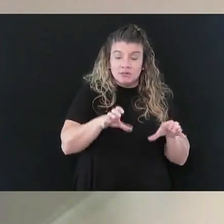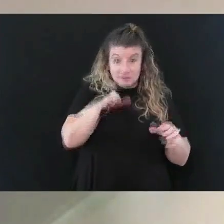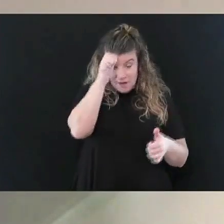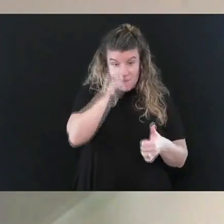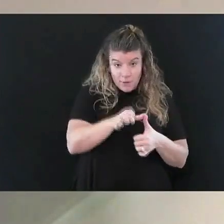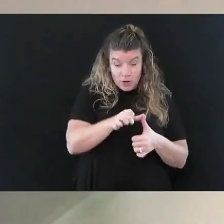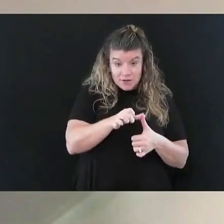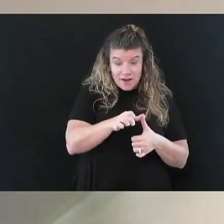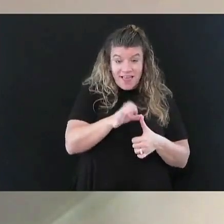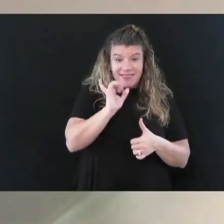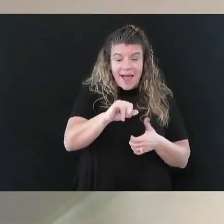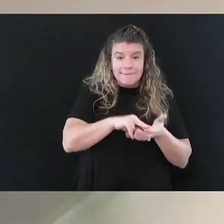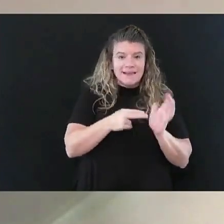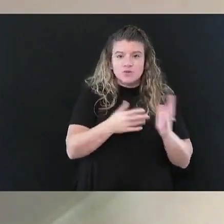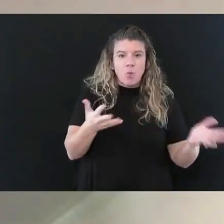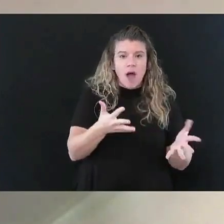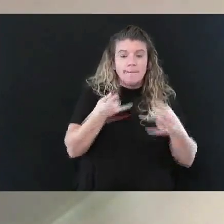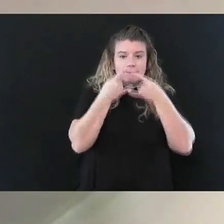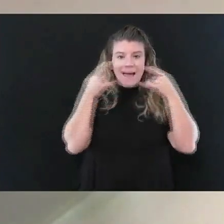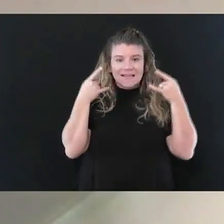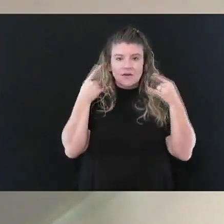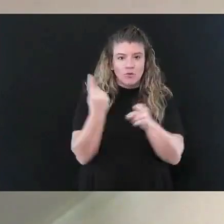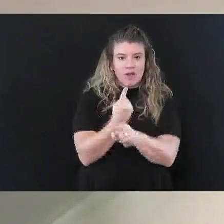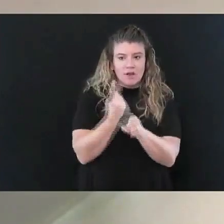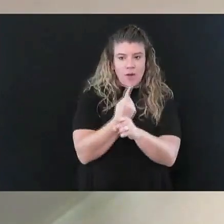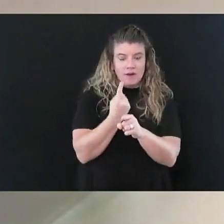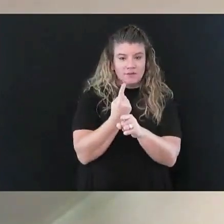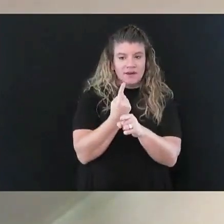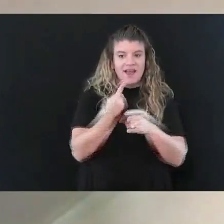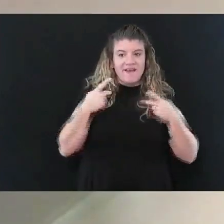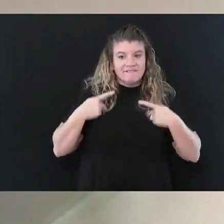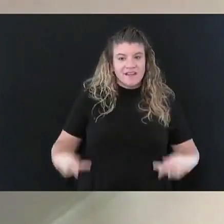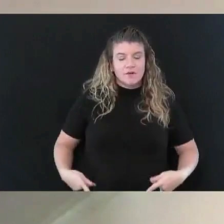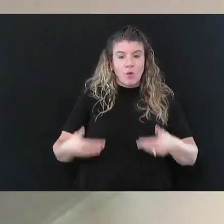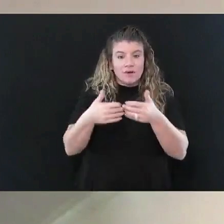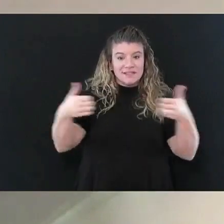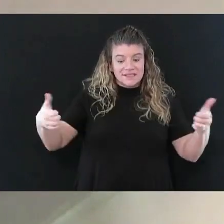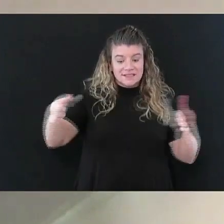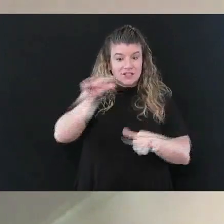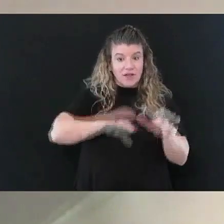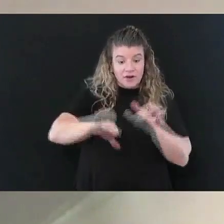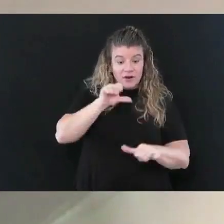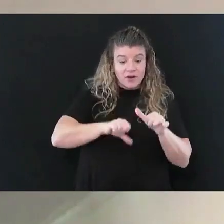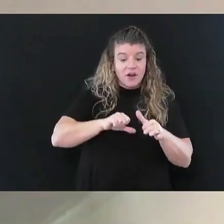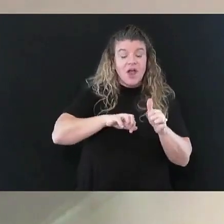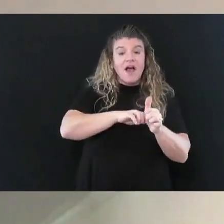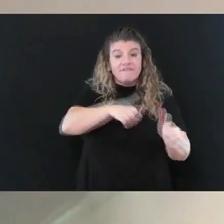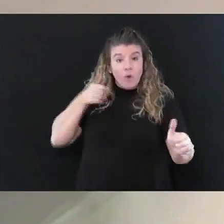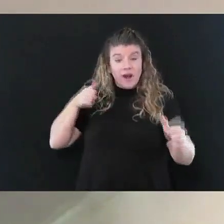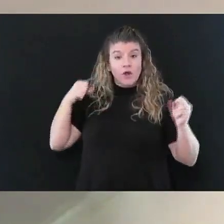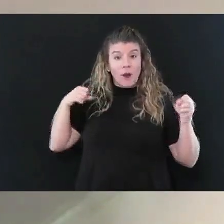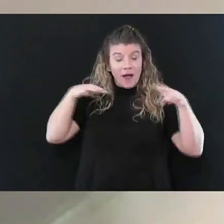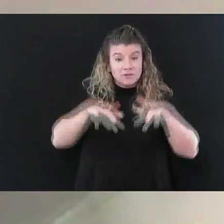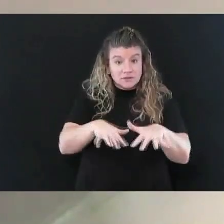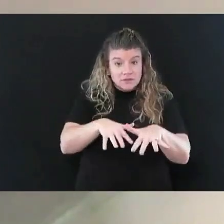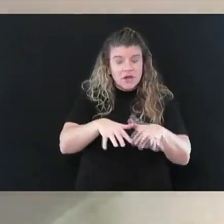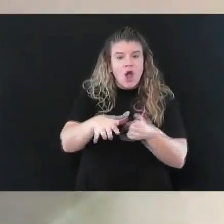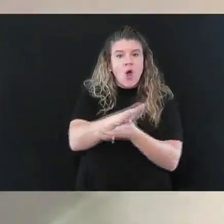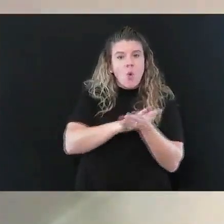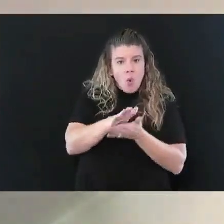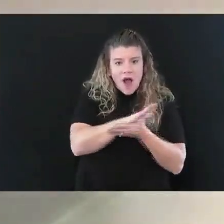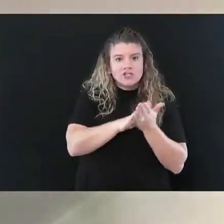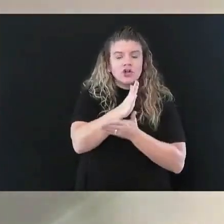mitigation measures: mask wearing correctly, physical distancing correctly, avoiding crowds, washing